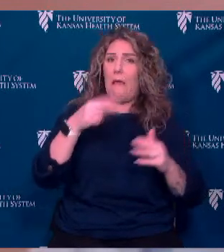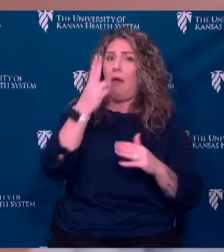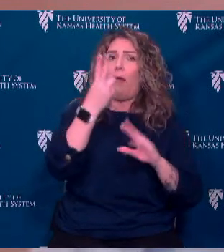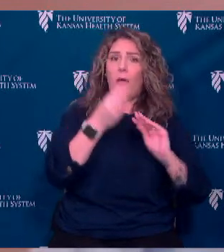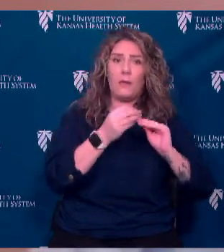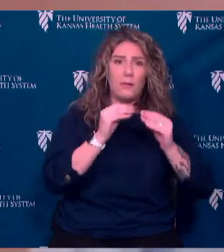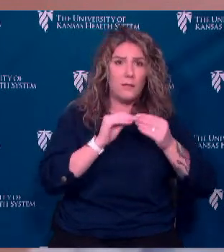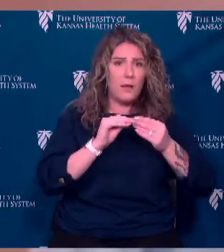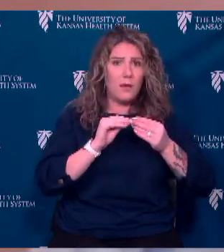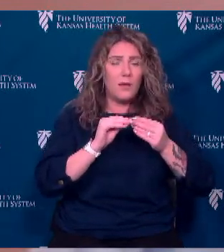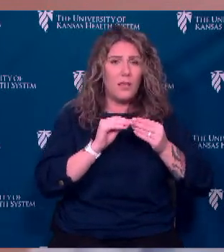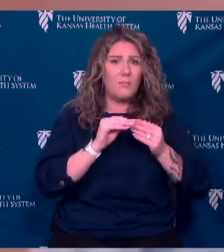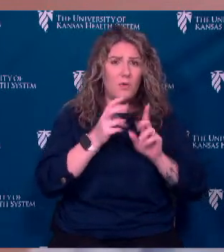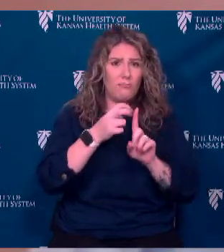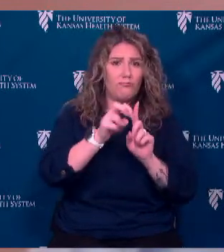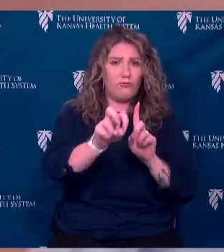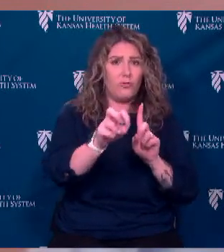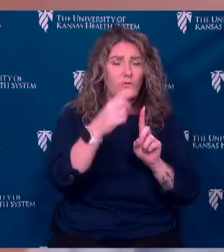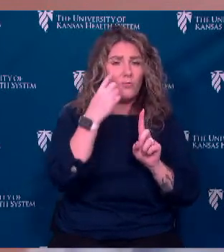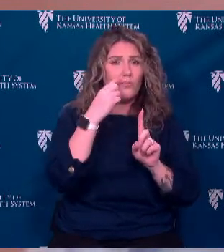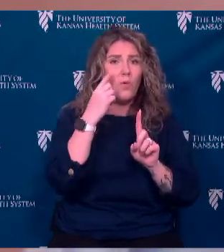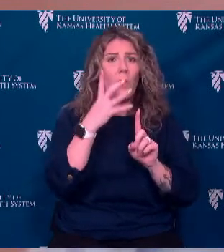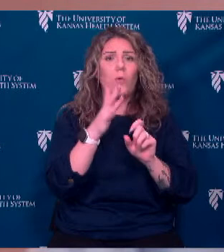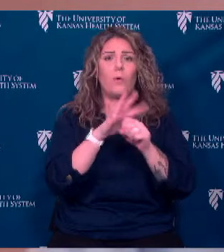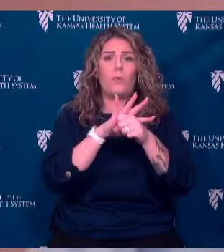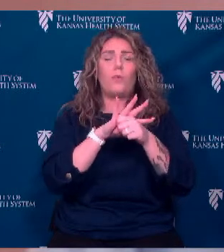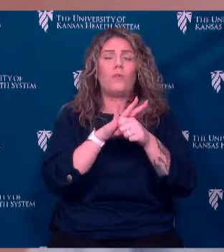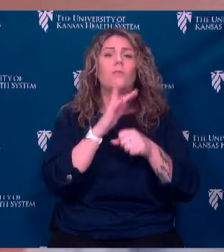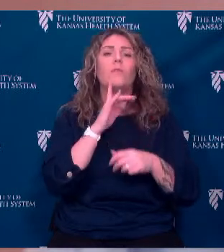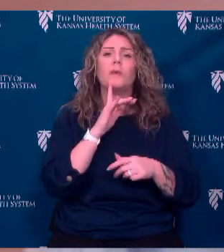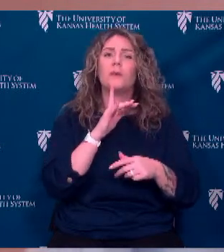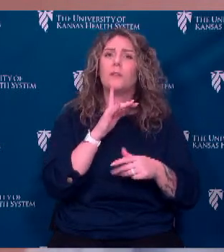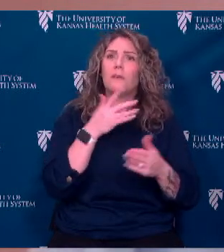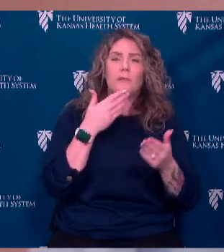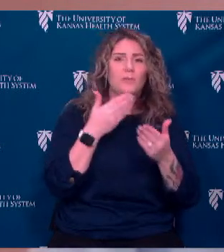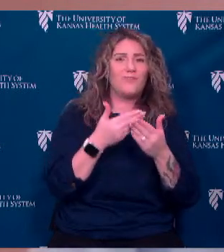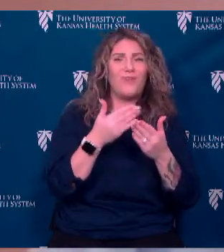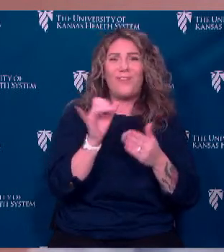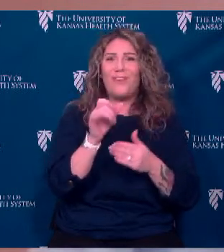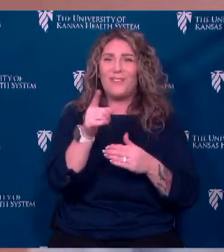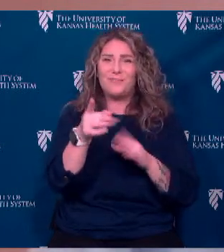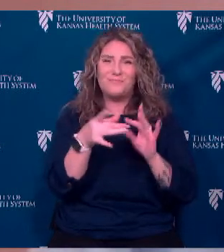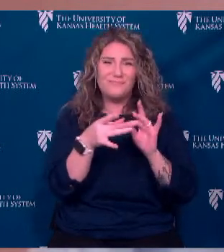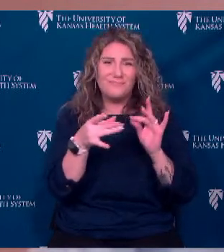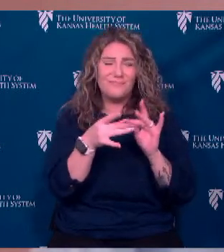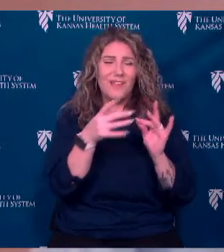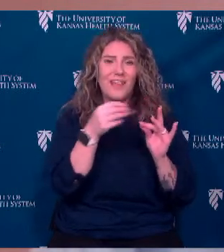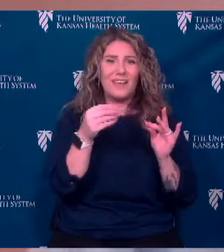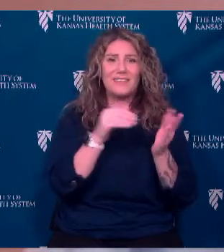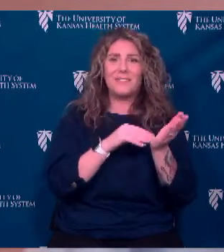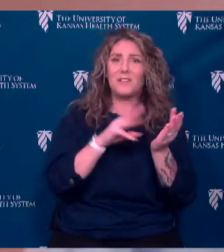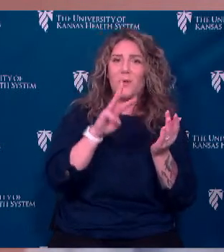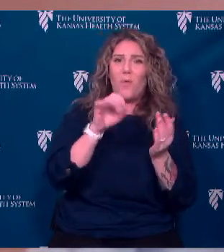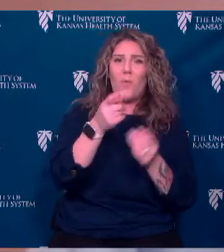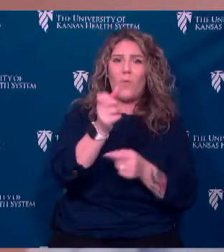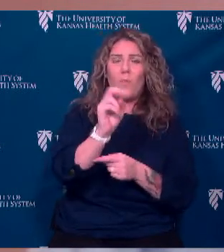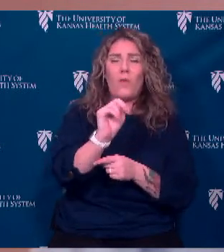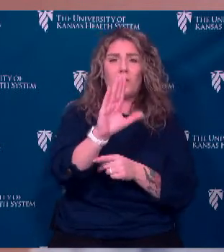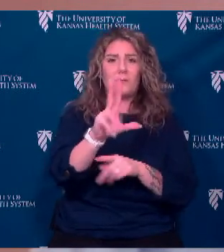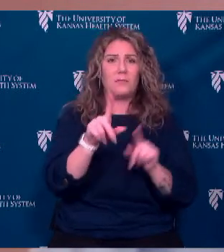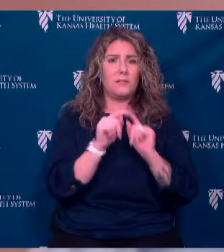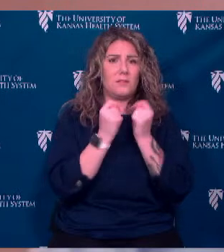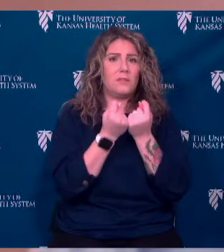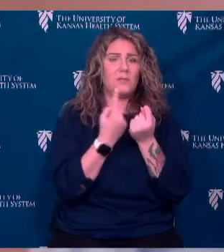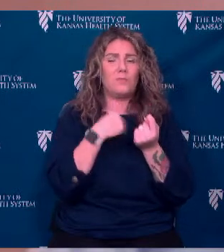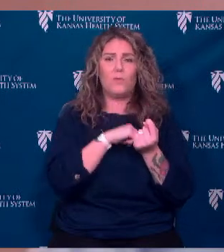number of transfers for COVID. Working closely, as Dr. Hyland mentioned, with Dr. Watson and his team, we